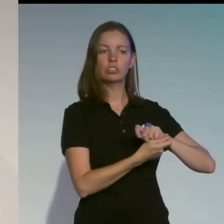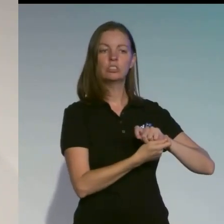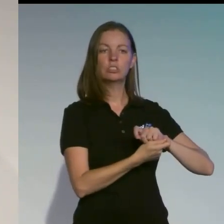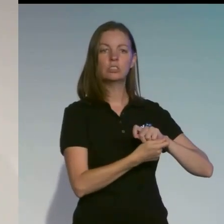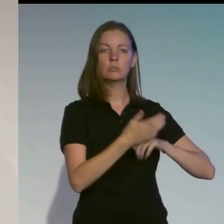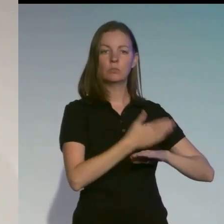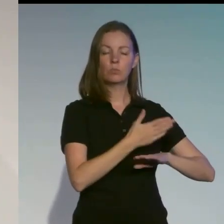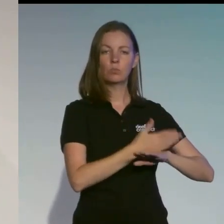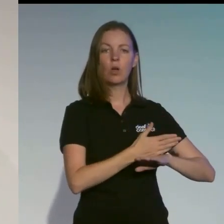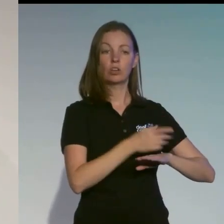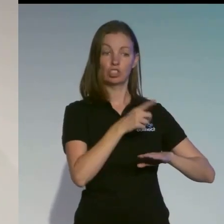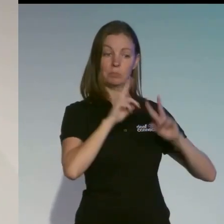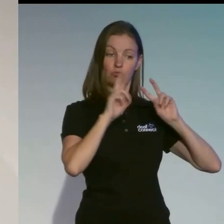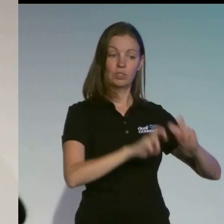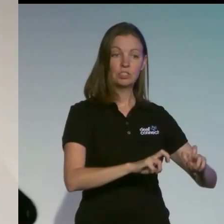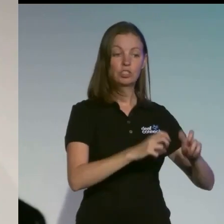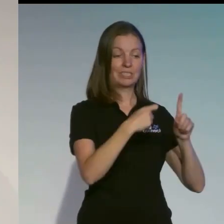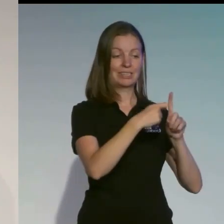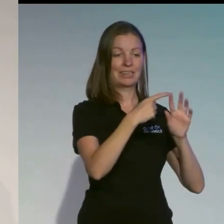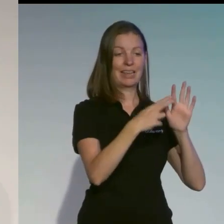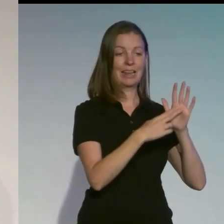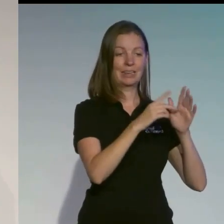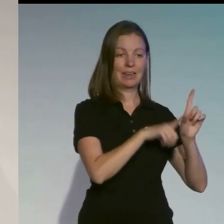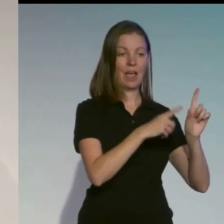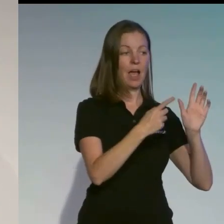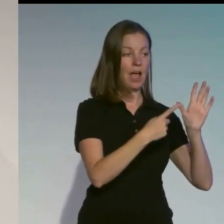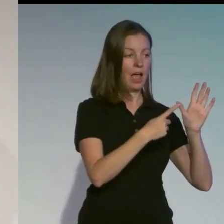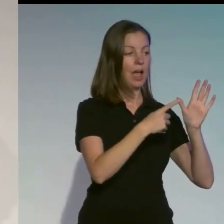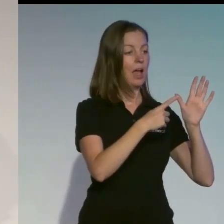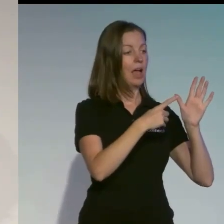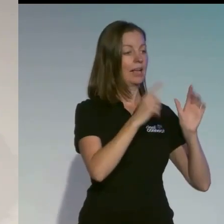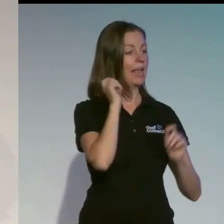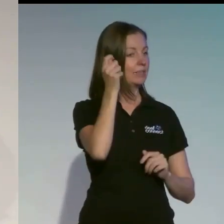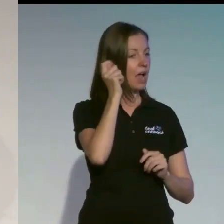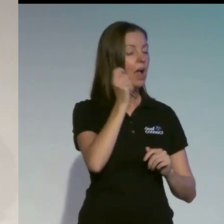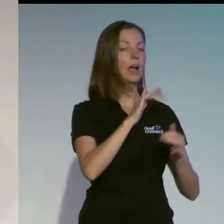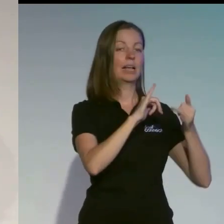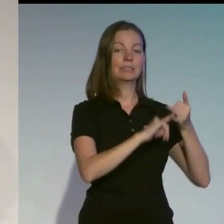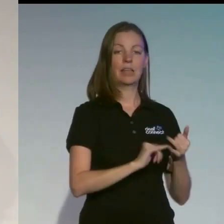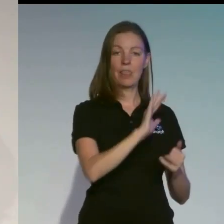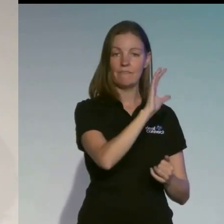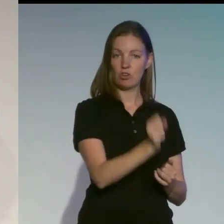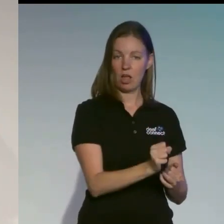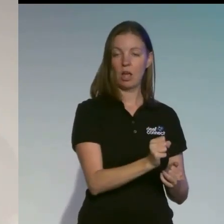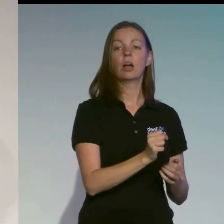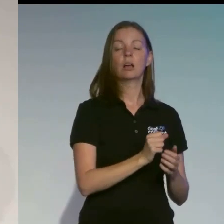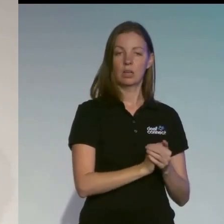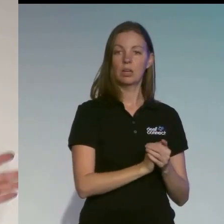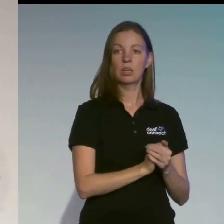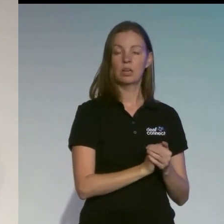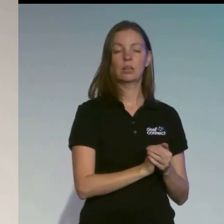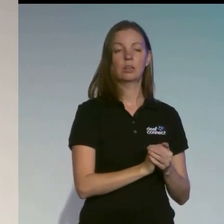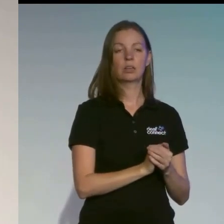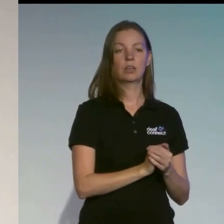in Kenya, South Africa, and other countries. And I know that she has so much more than